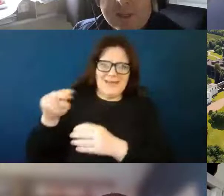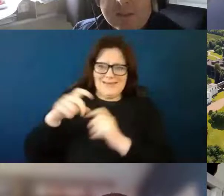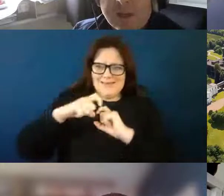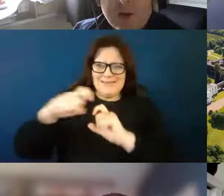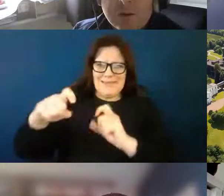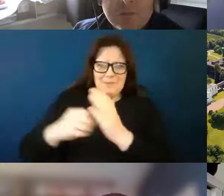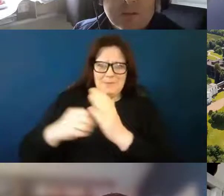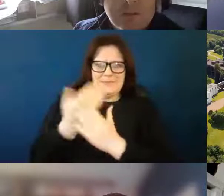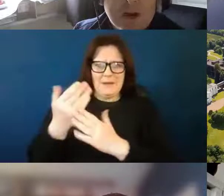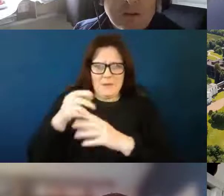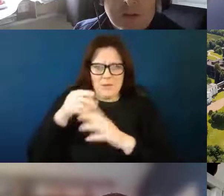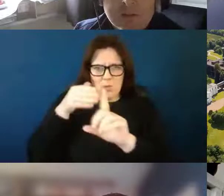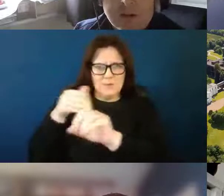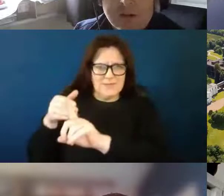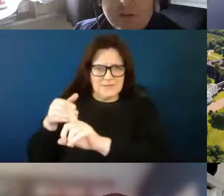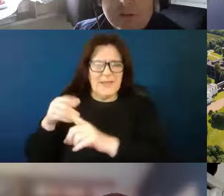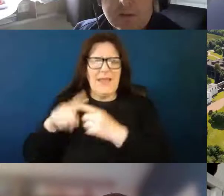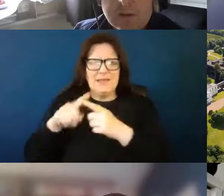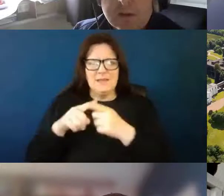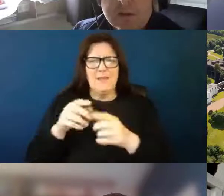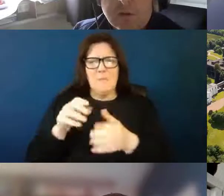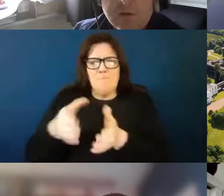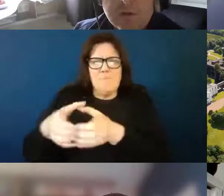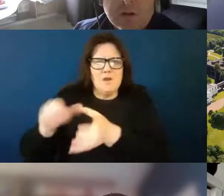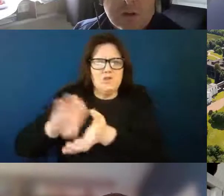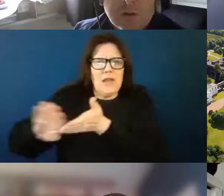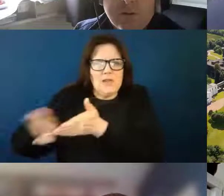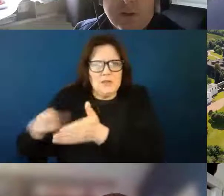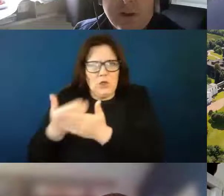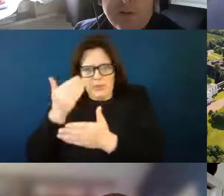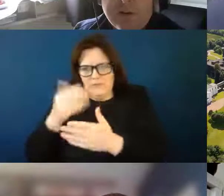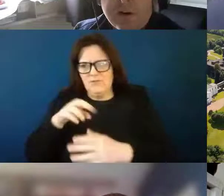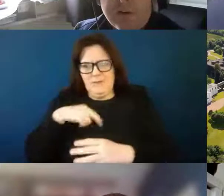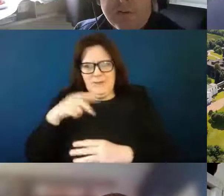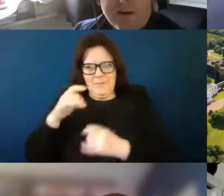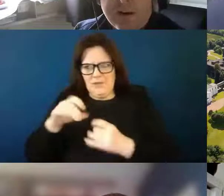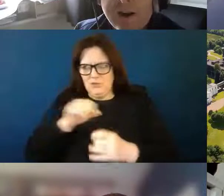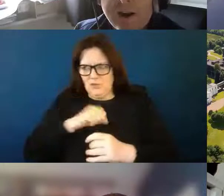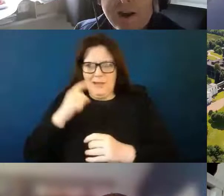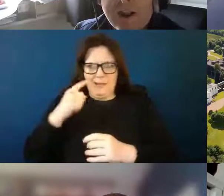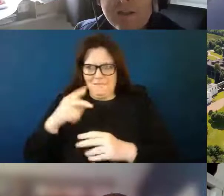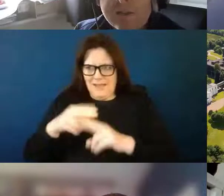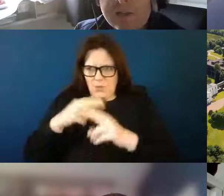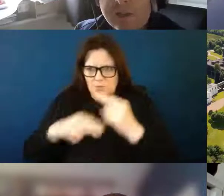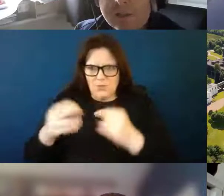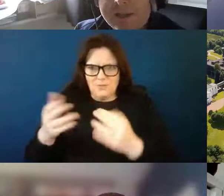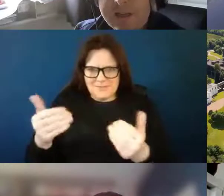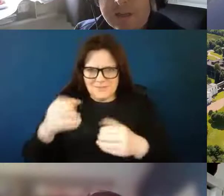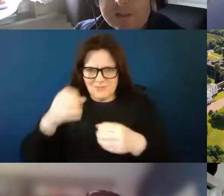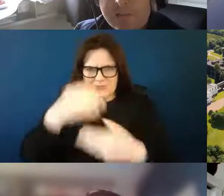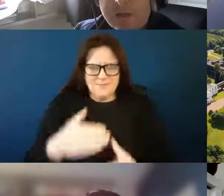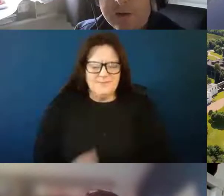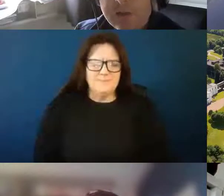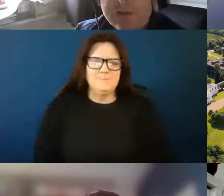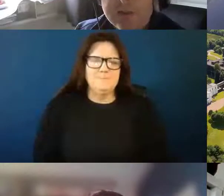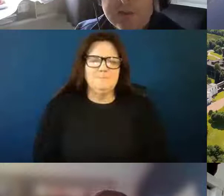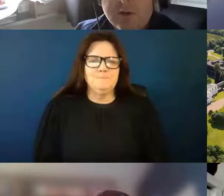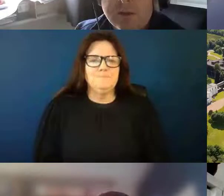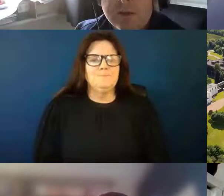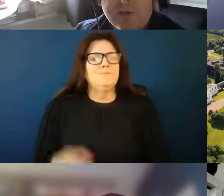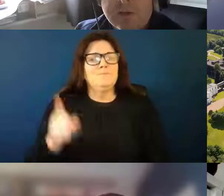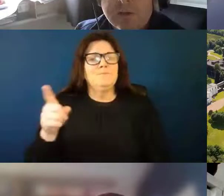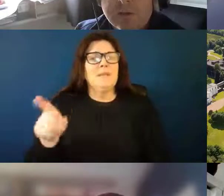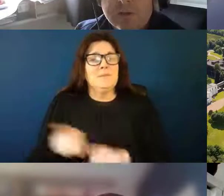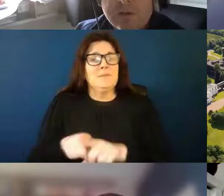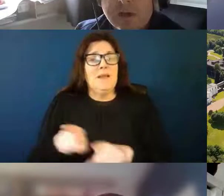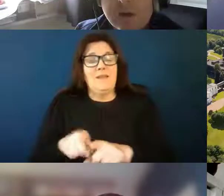access, participation and outcomes for marginalized learners. Sean is also convener for an active interdisciplinary research